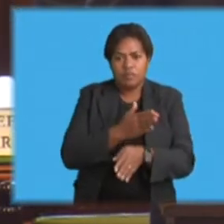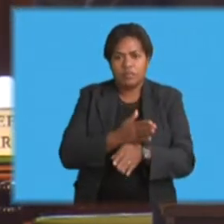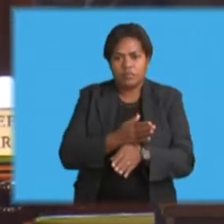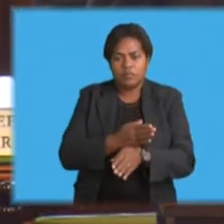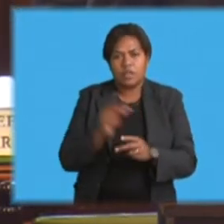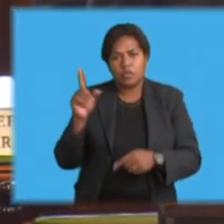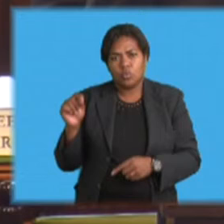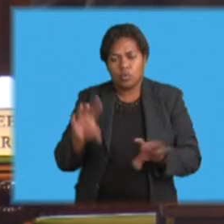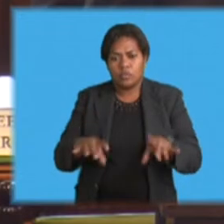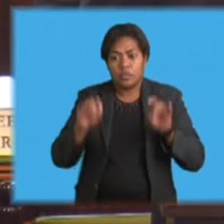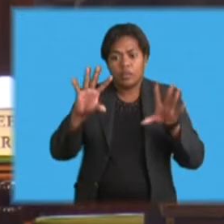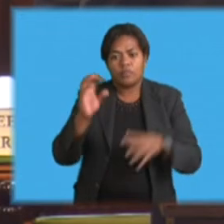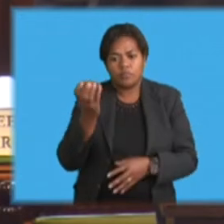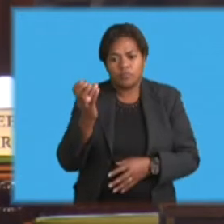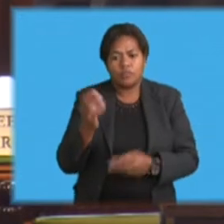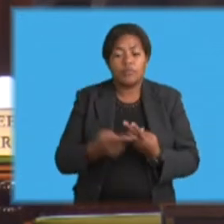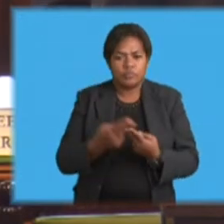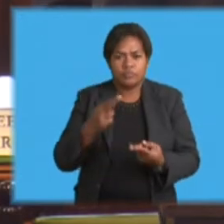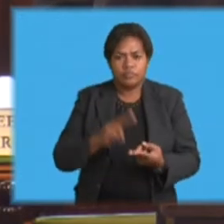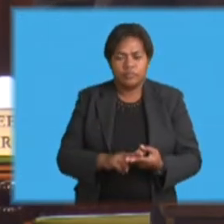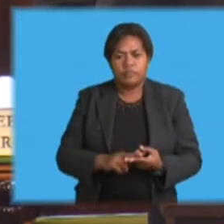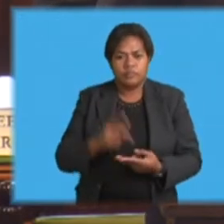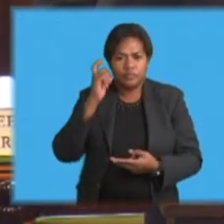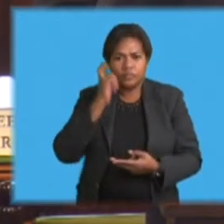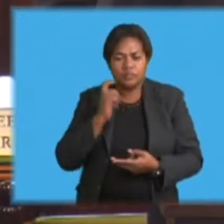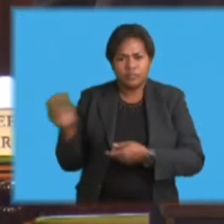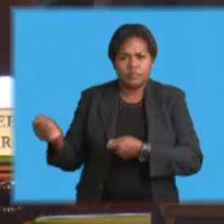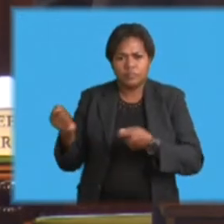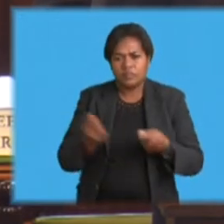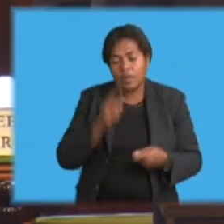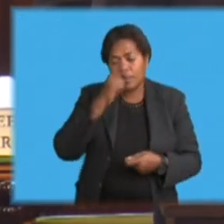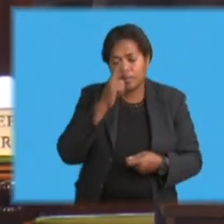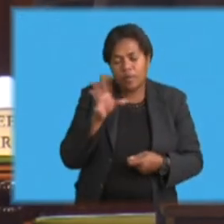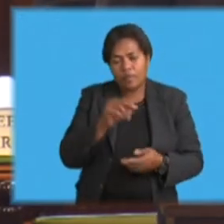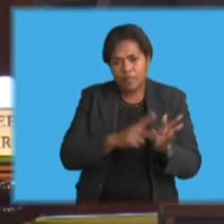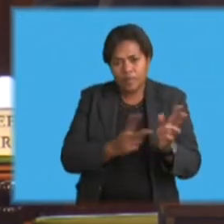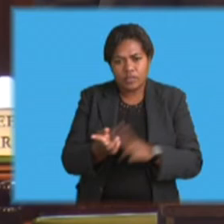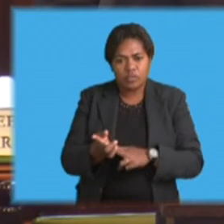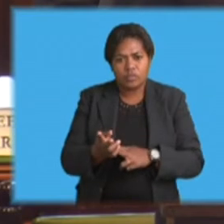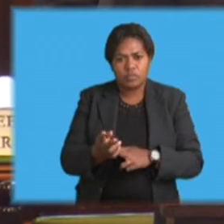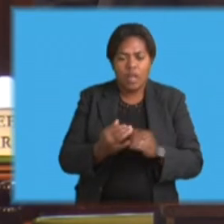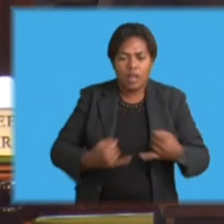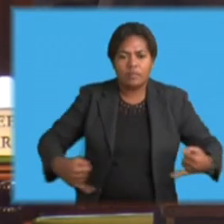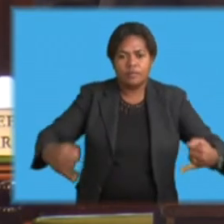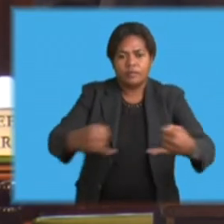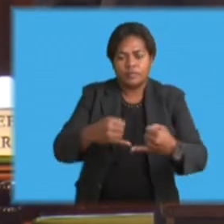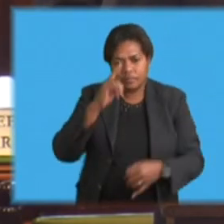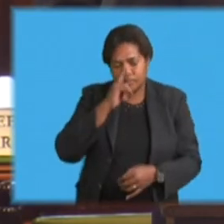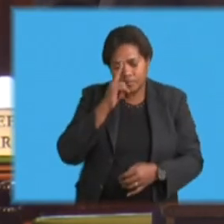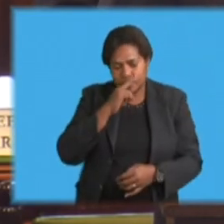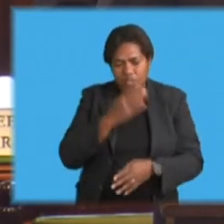And now we're moving into a phase where we're trying to recruit people from rural and maritime areas. And in doing this, we work very closely with the